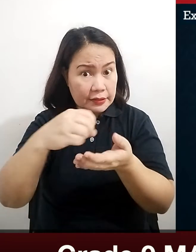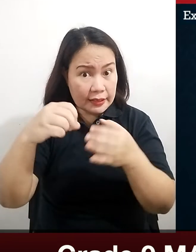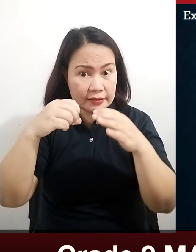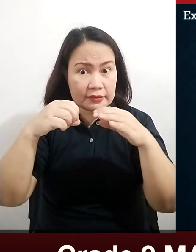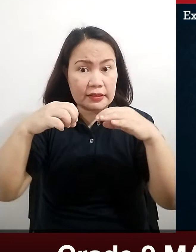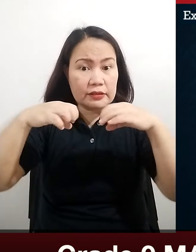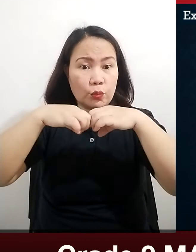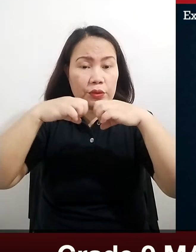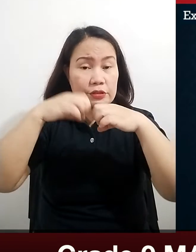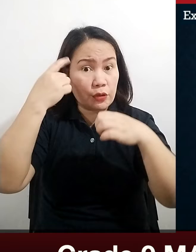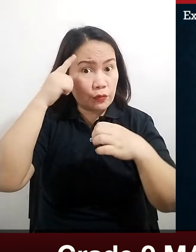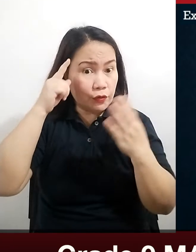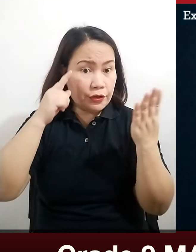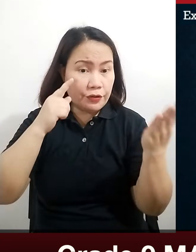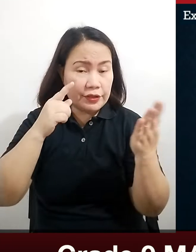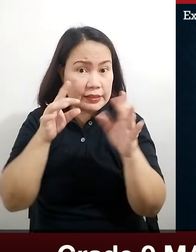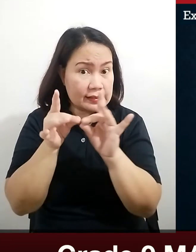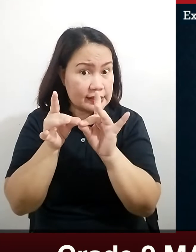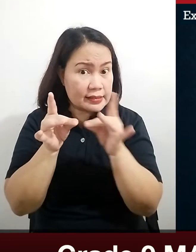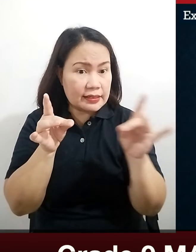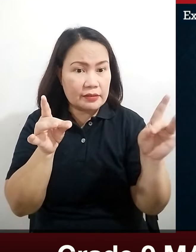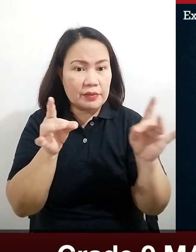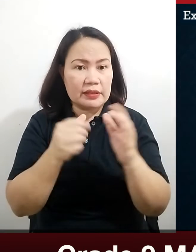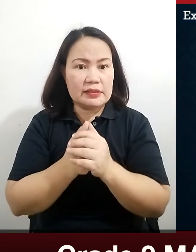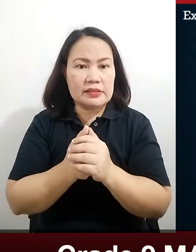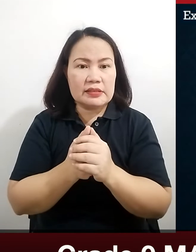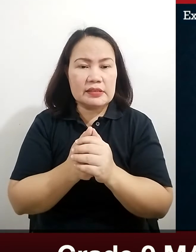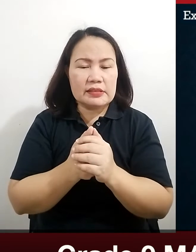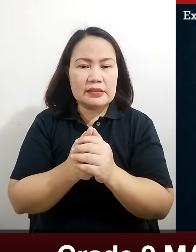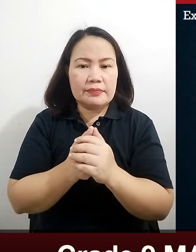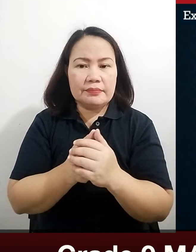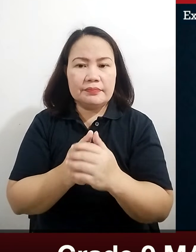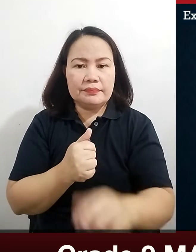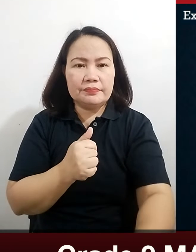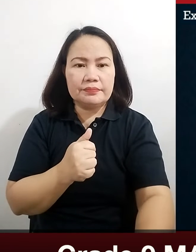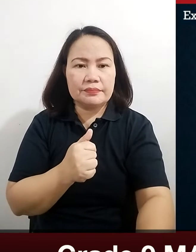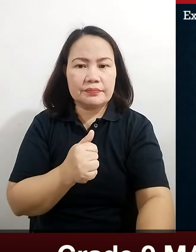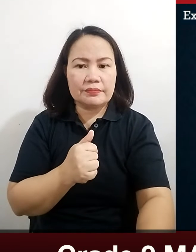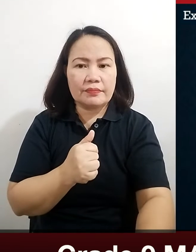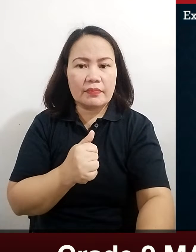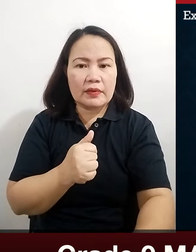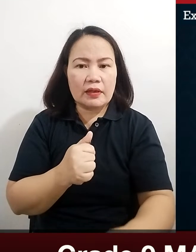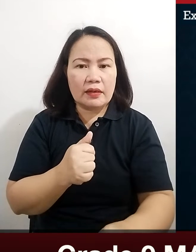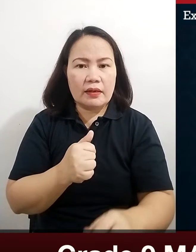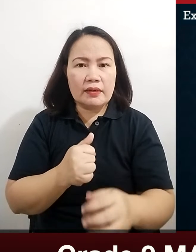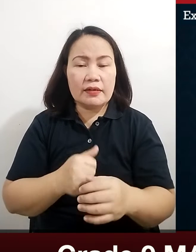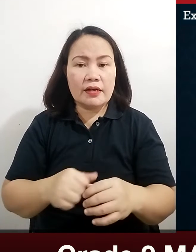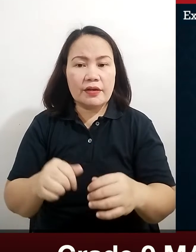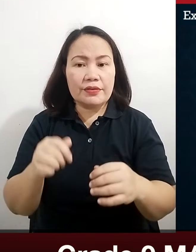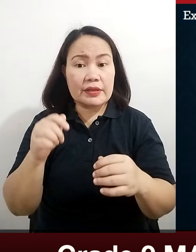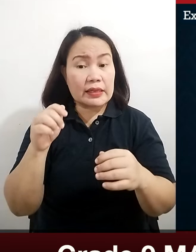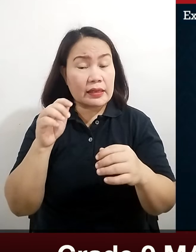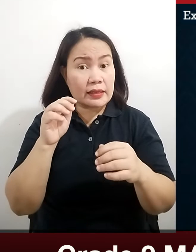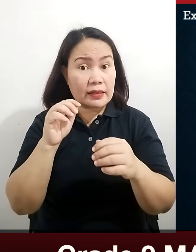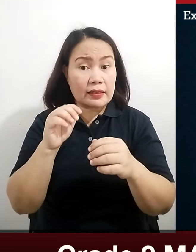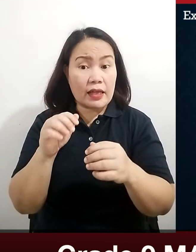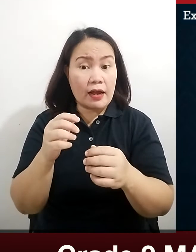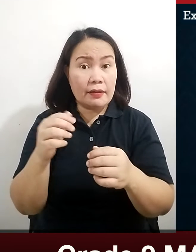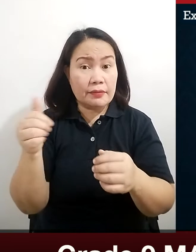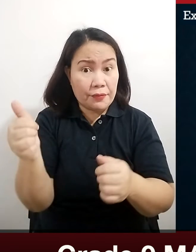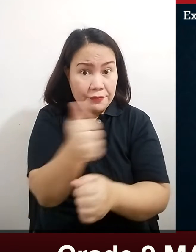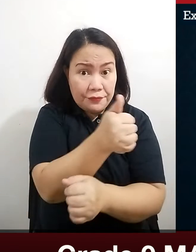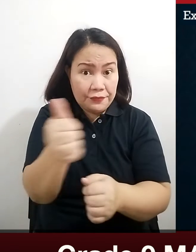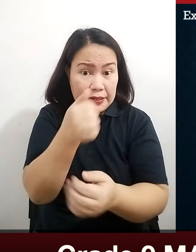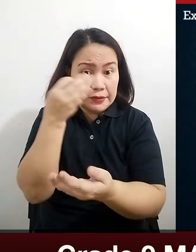mga statement into an equation? So, first, the fare of a passenger varies directly as